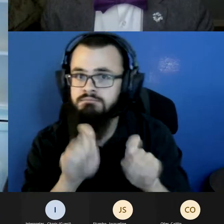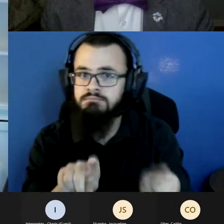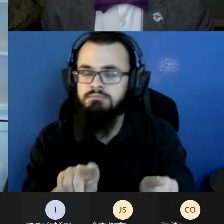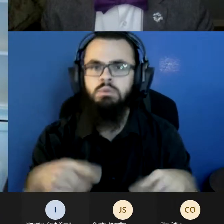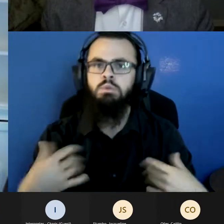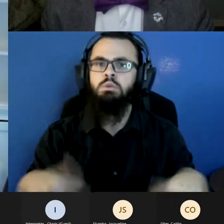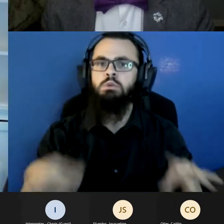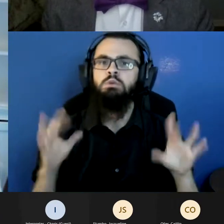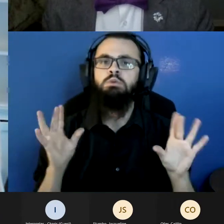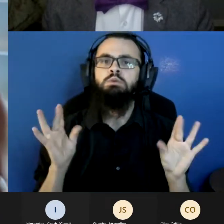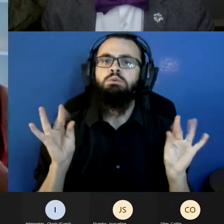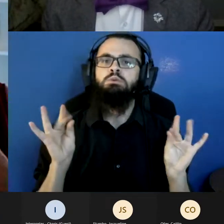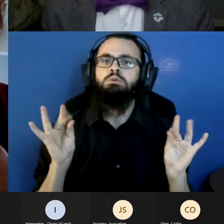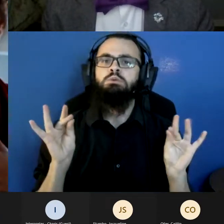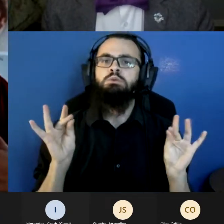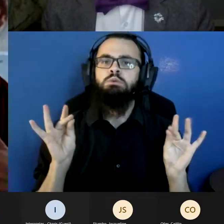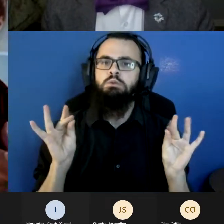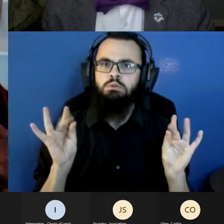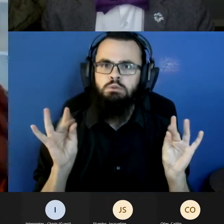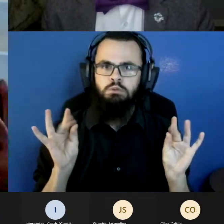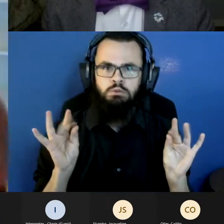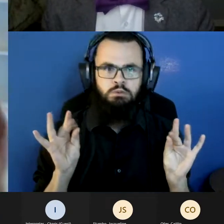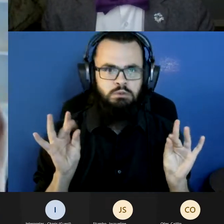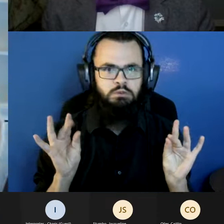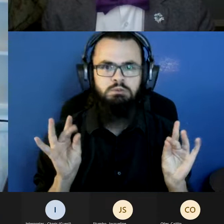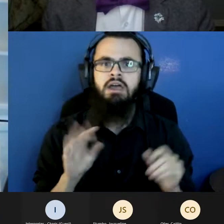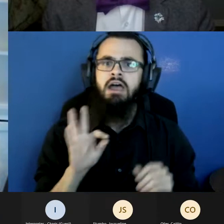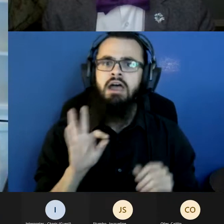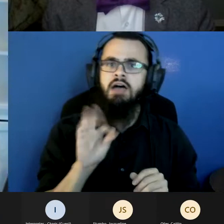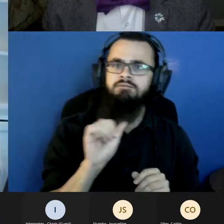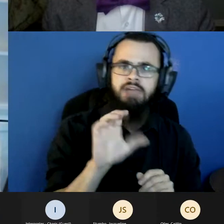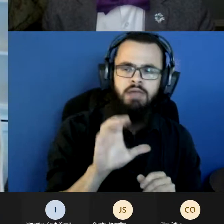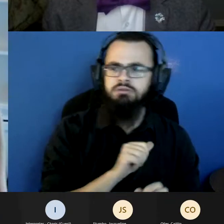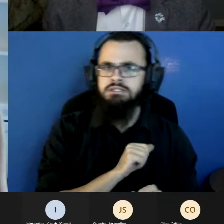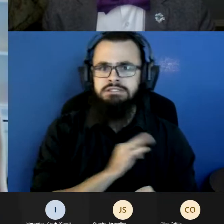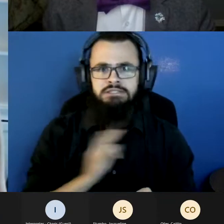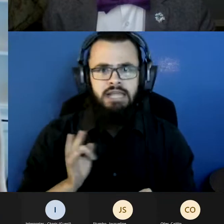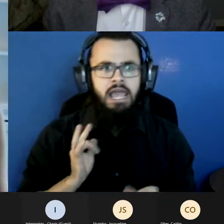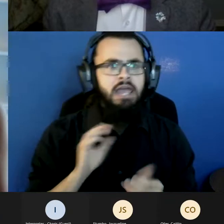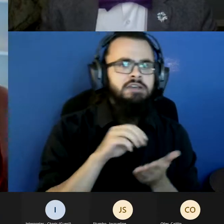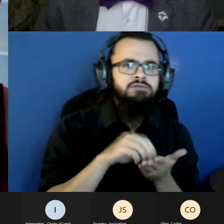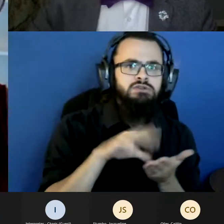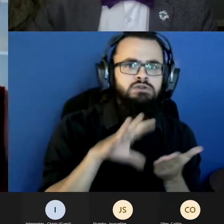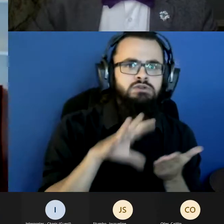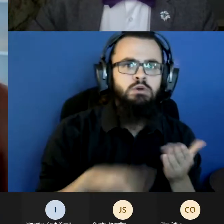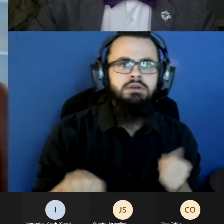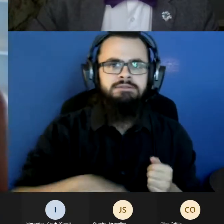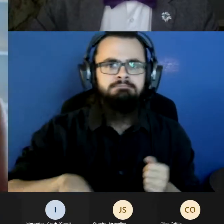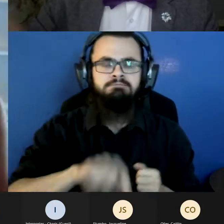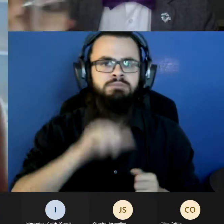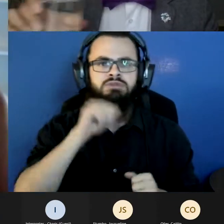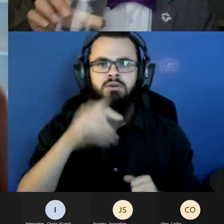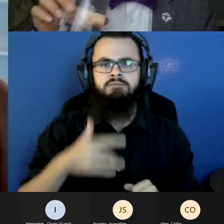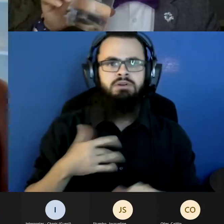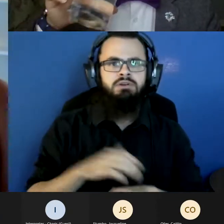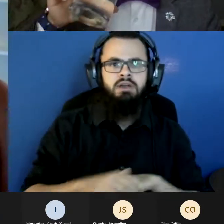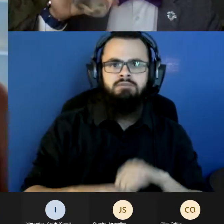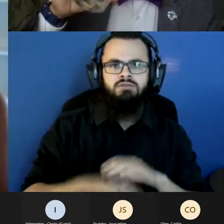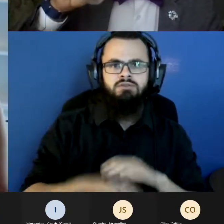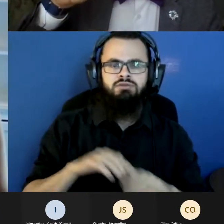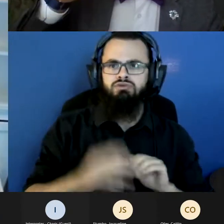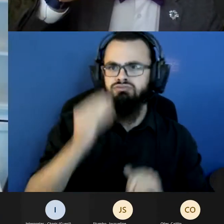including faculty and staff, who feel very uncomfortable about sharing their vaccination status. And one of the things